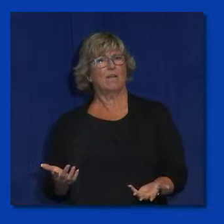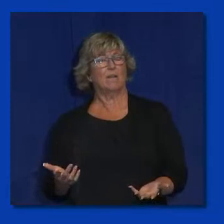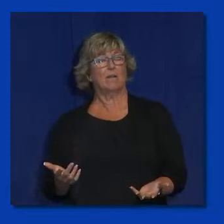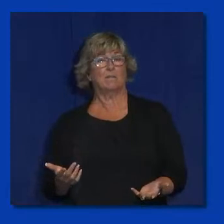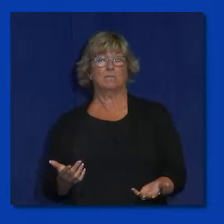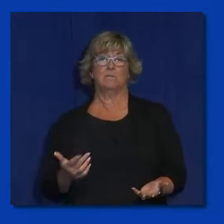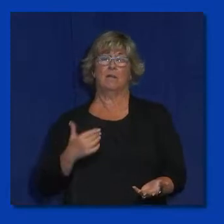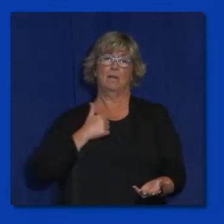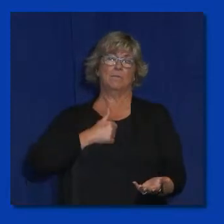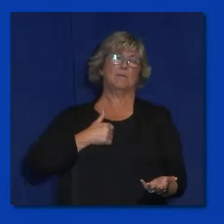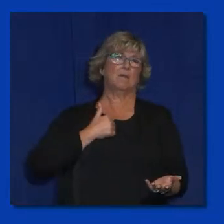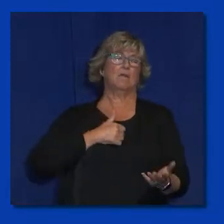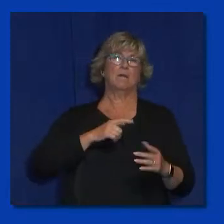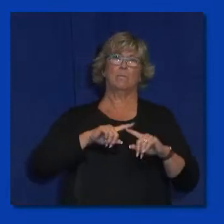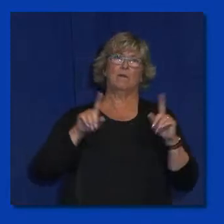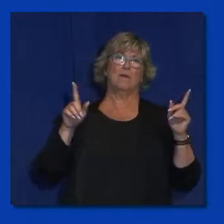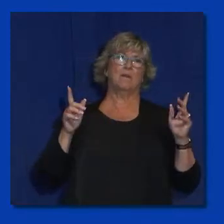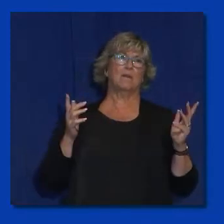me again,